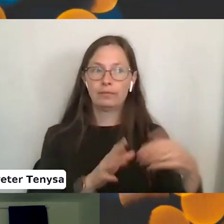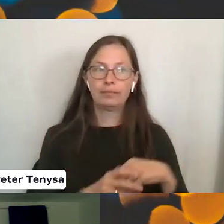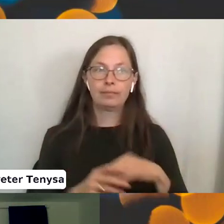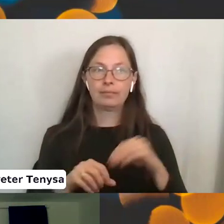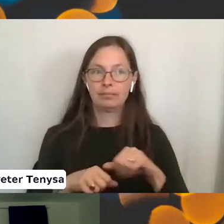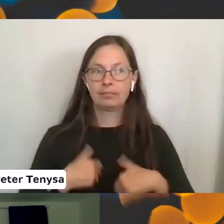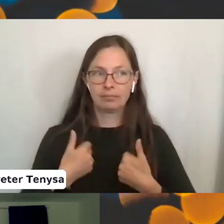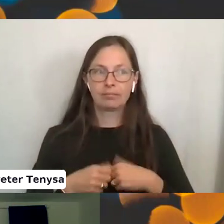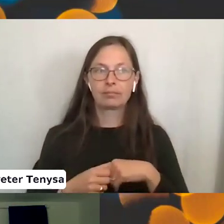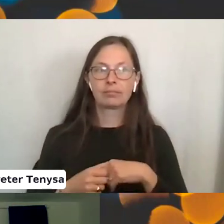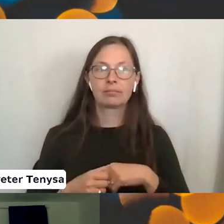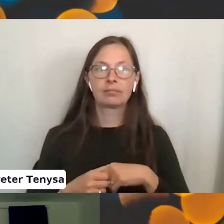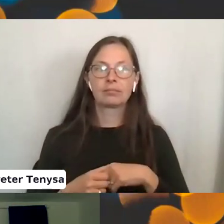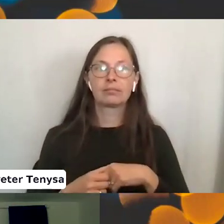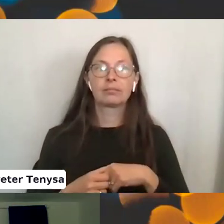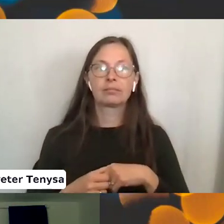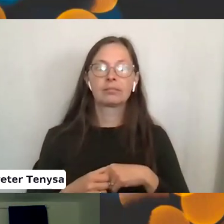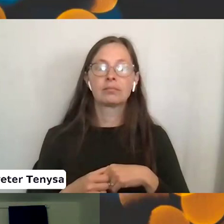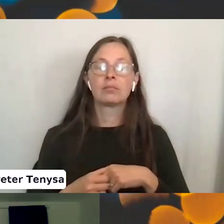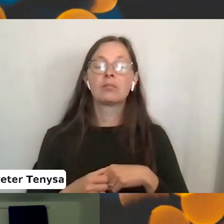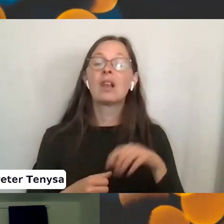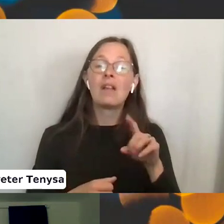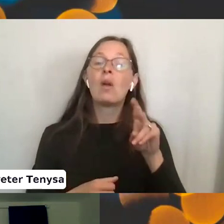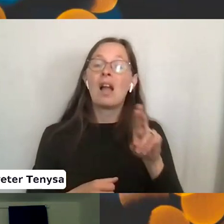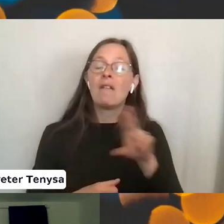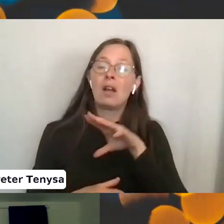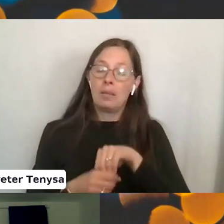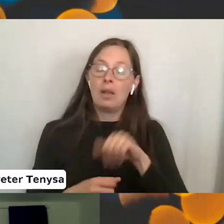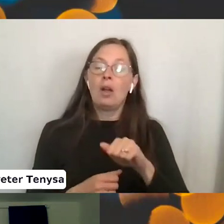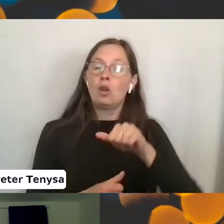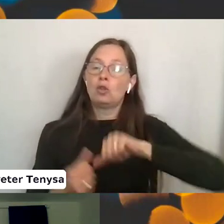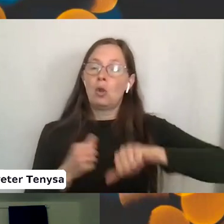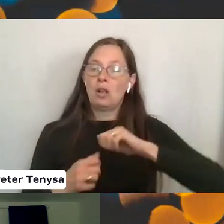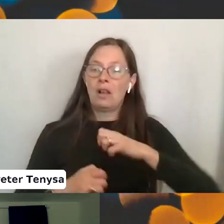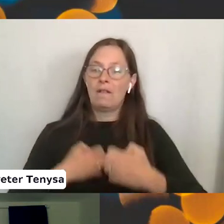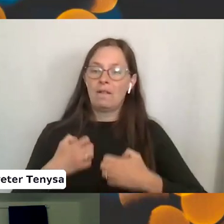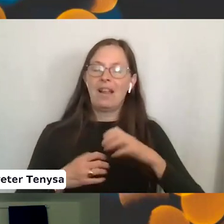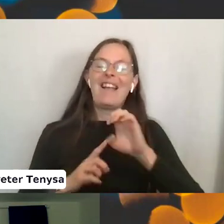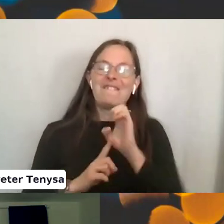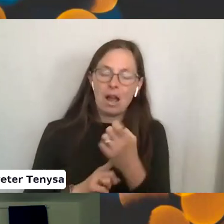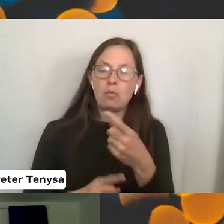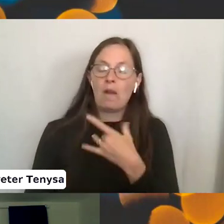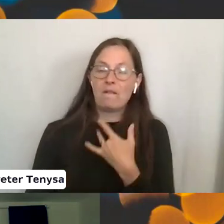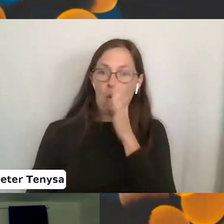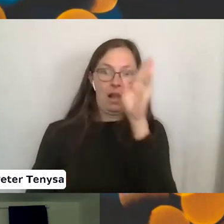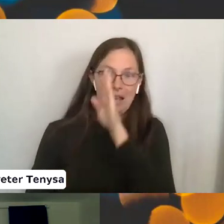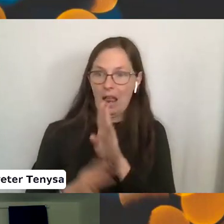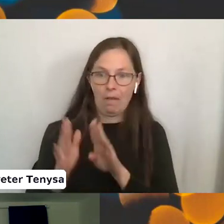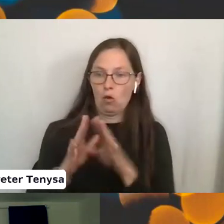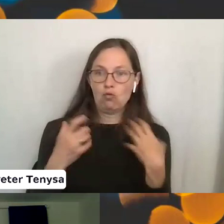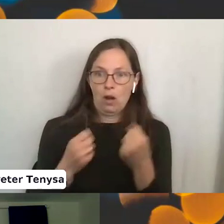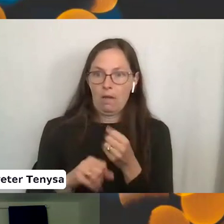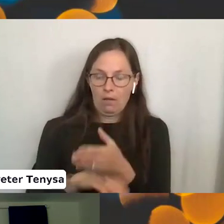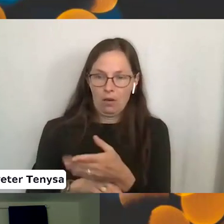life. Have you ever been in a social environment that you thought you would not recover from? You said yes, and